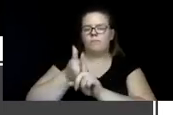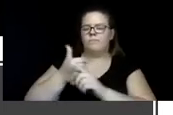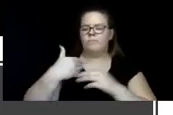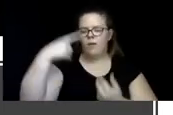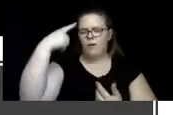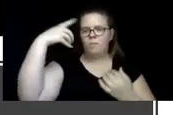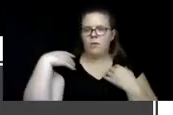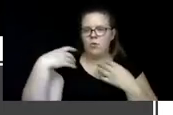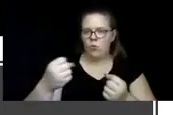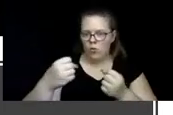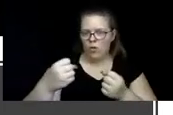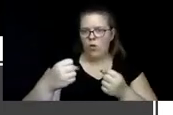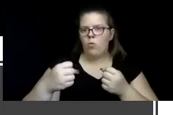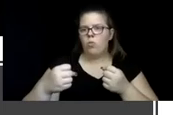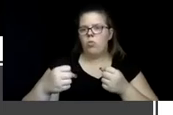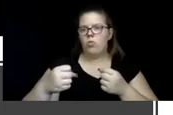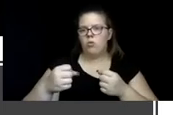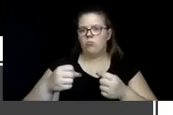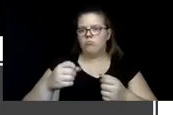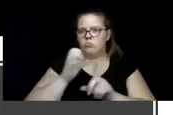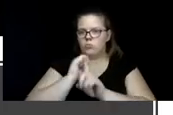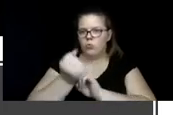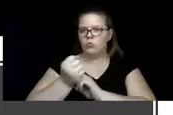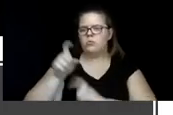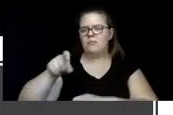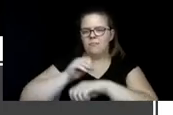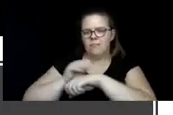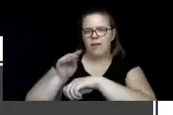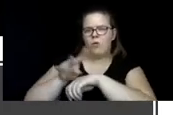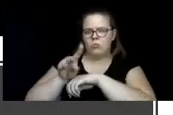health conditions that would need counseling services.